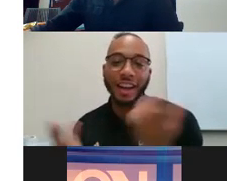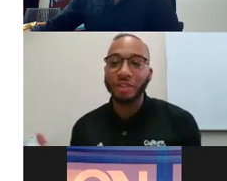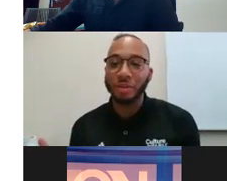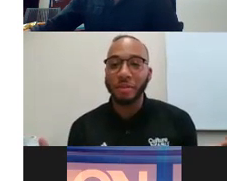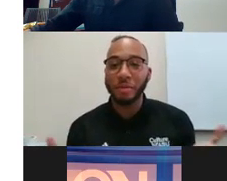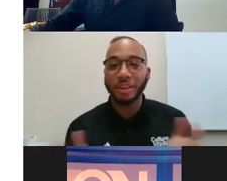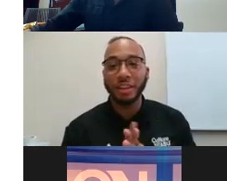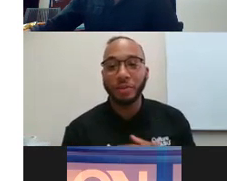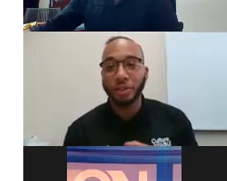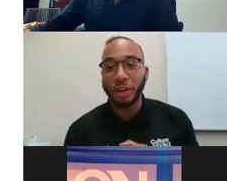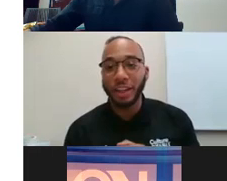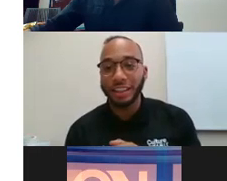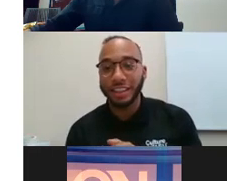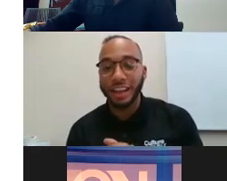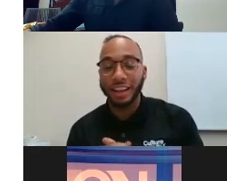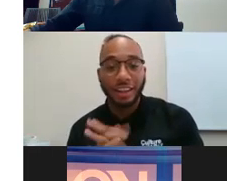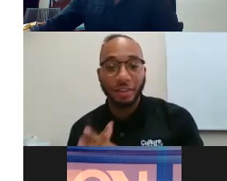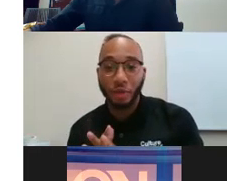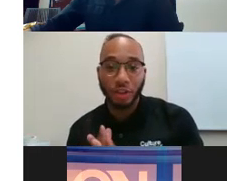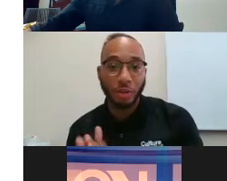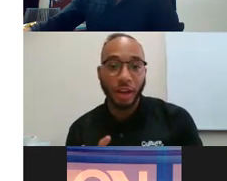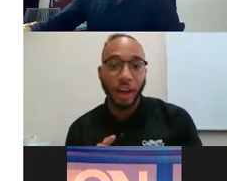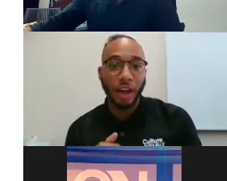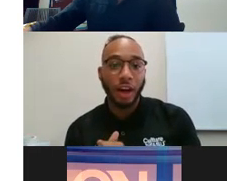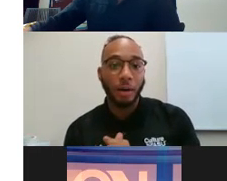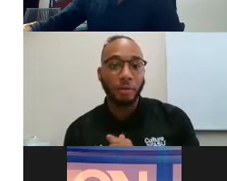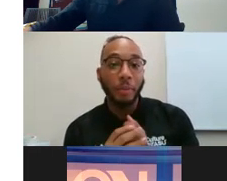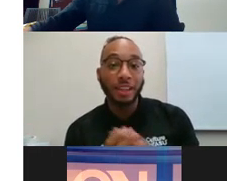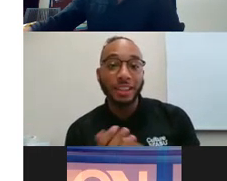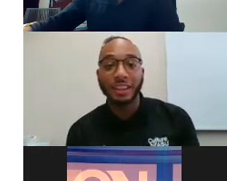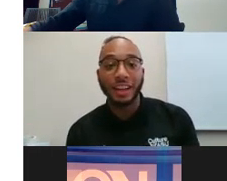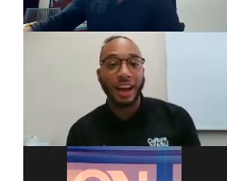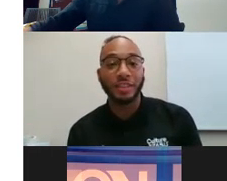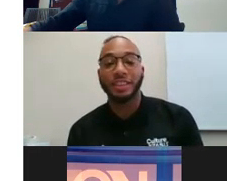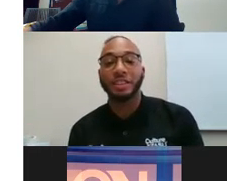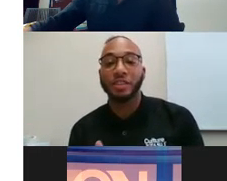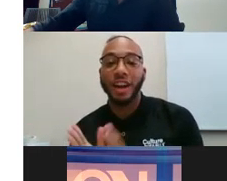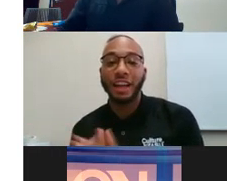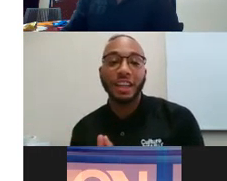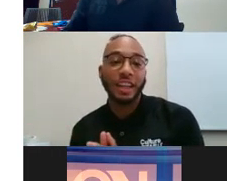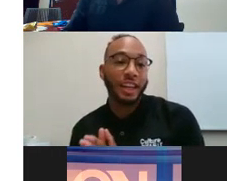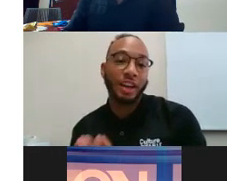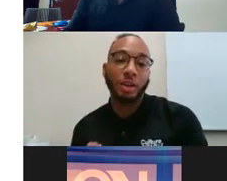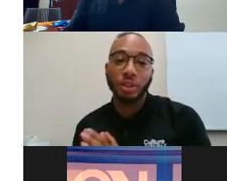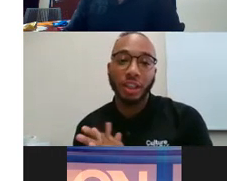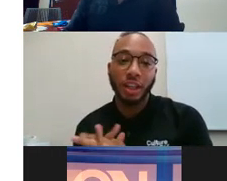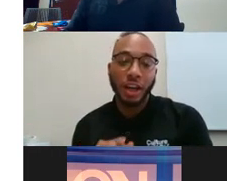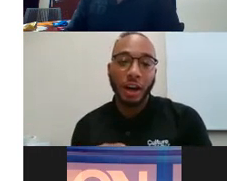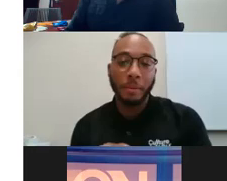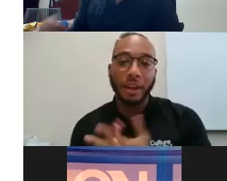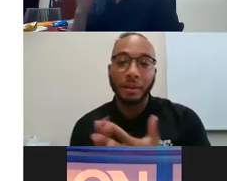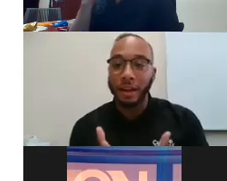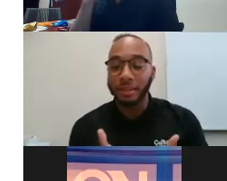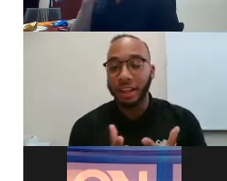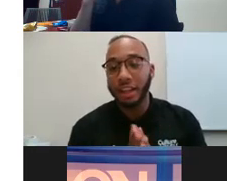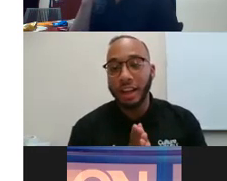Good afternoon, everyone. Thank you for joining today. Looking forward to a robust conversation around identity and inclusion.